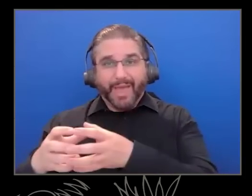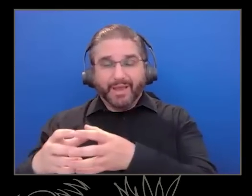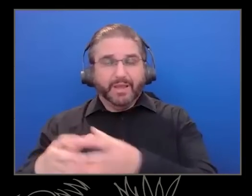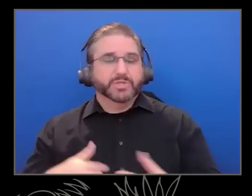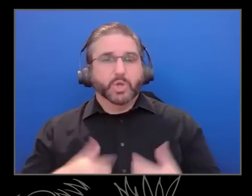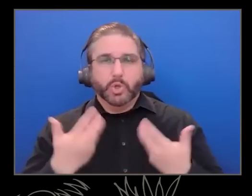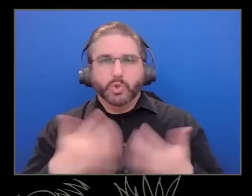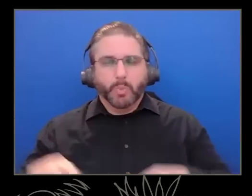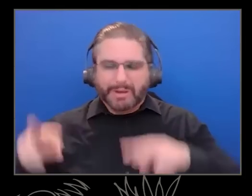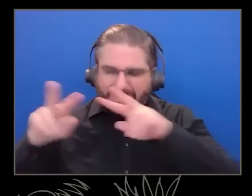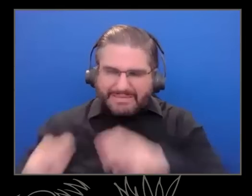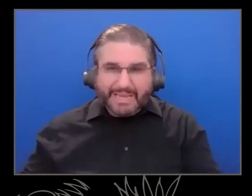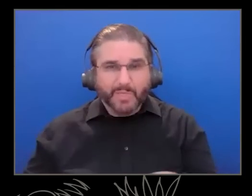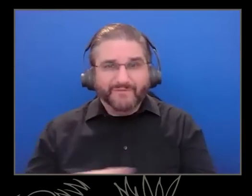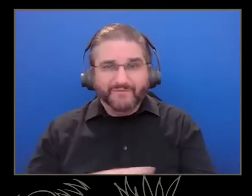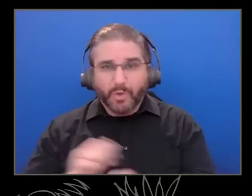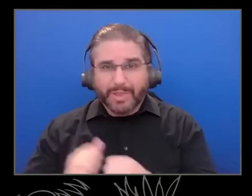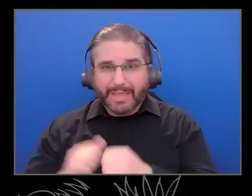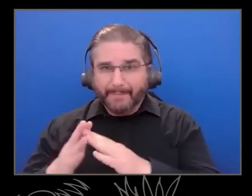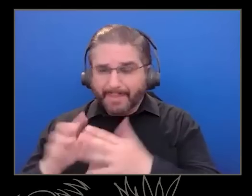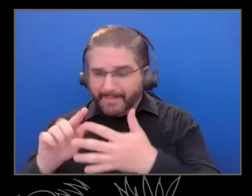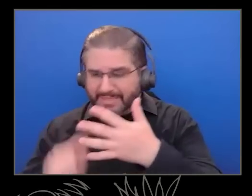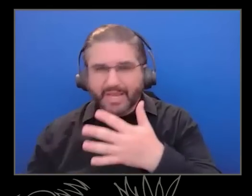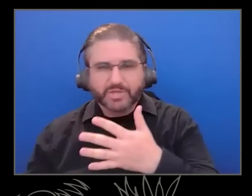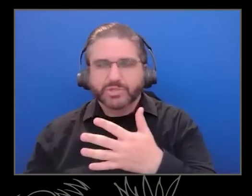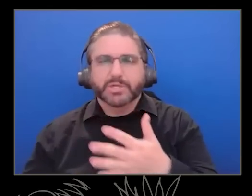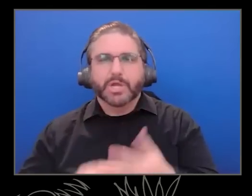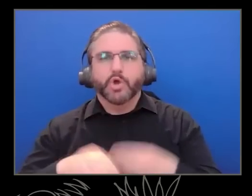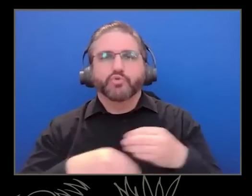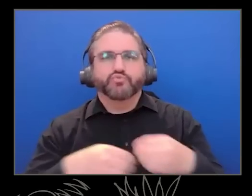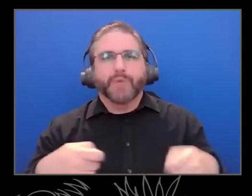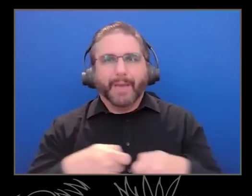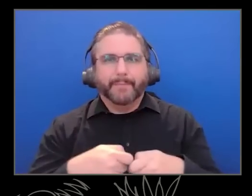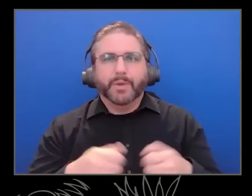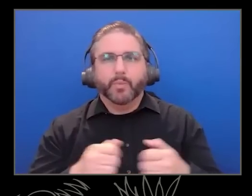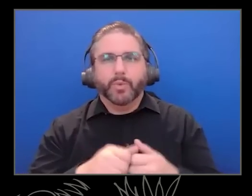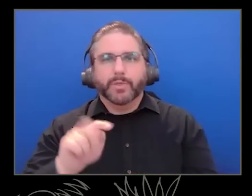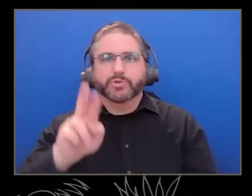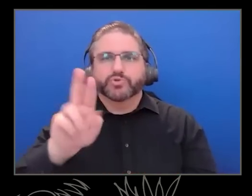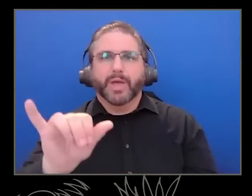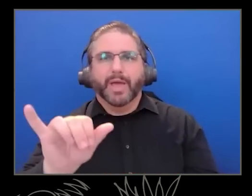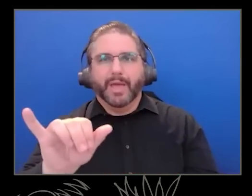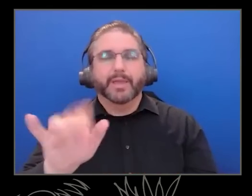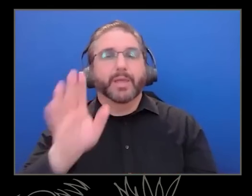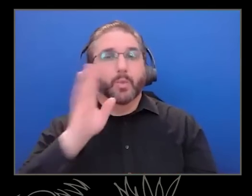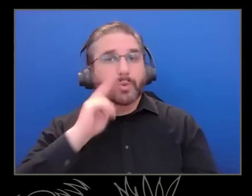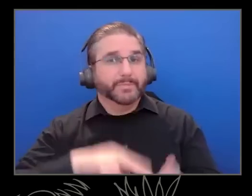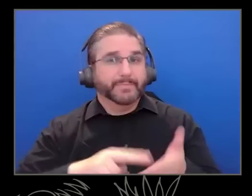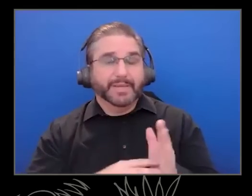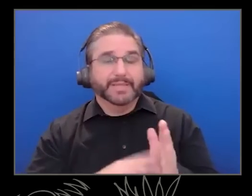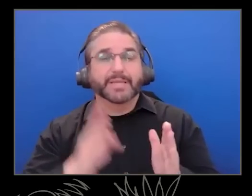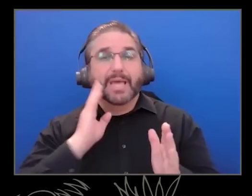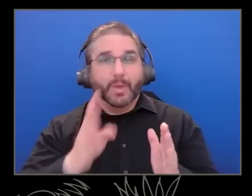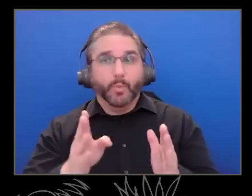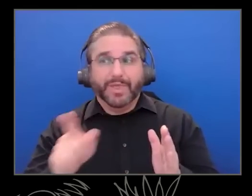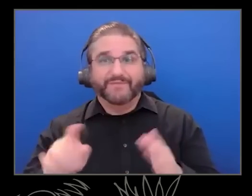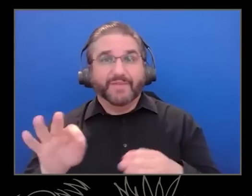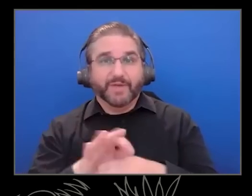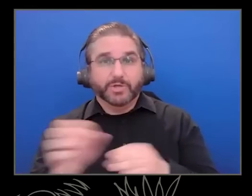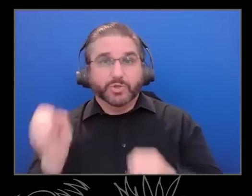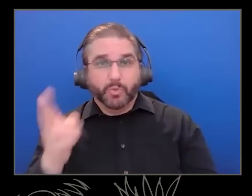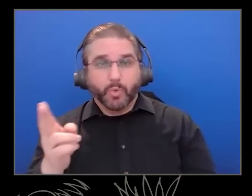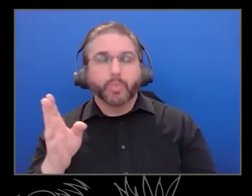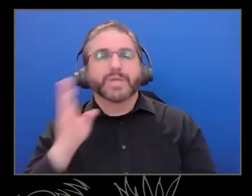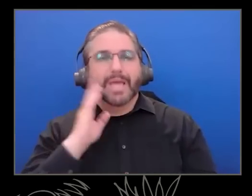dig into like the full implementation, just wrap it in try. And what this is going to do is effectively, if that function throws, it will